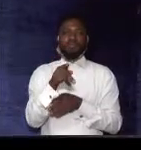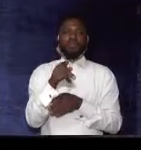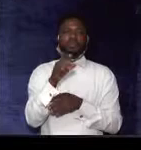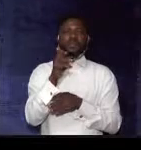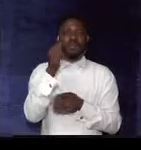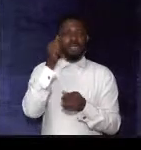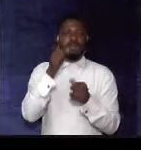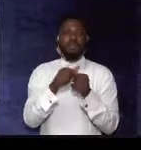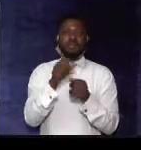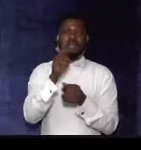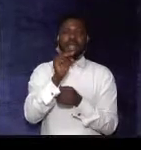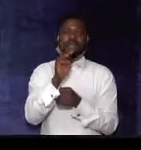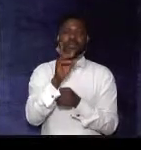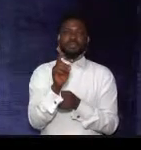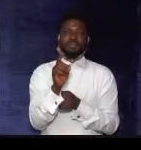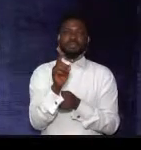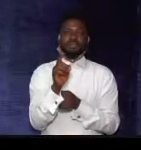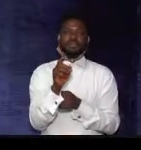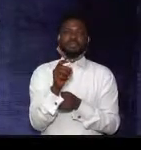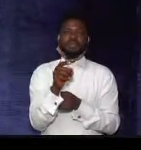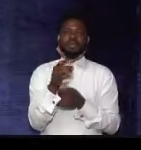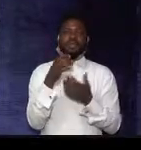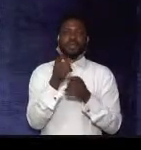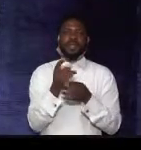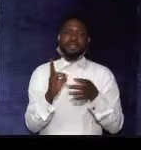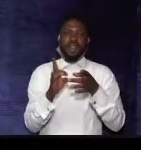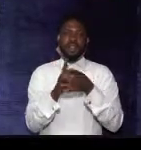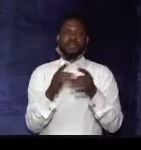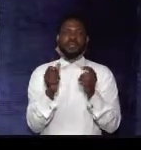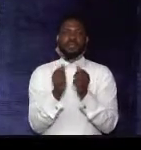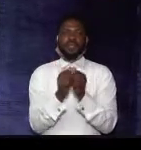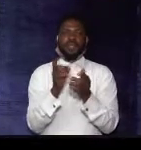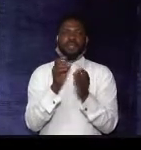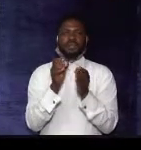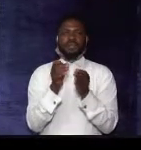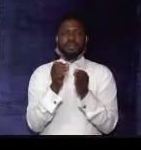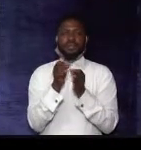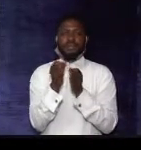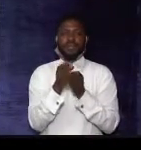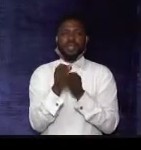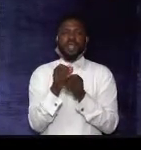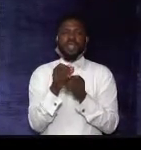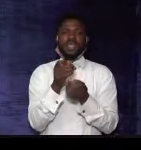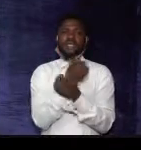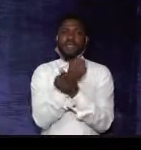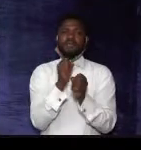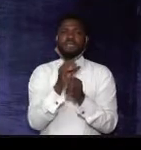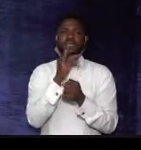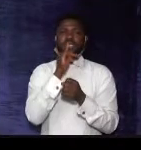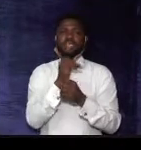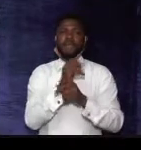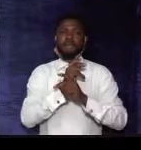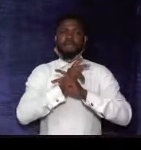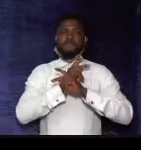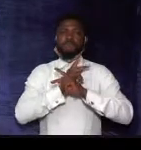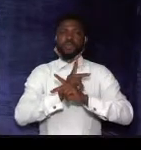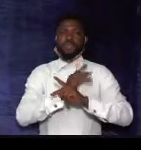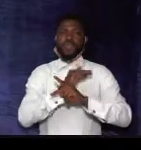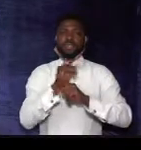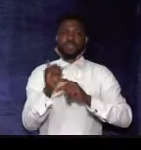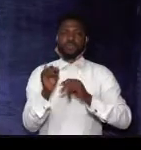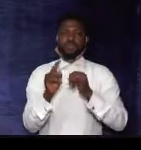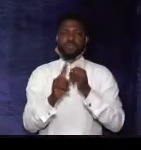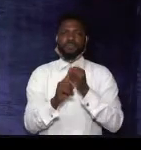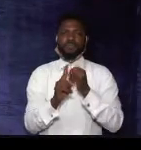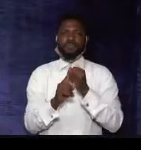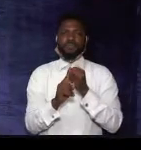PSP, then you remember MD, maybe they are managing director. So now let's link it with this definition. Safety is protecting, this is the